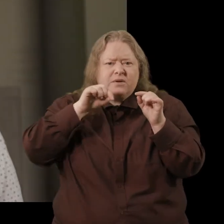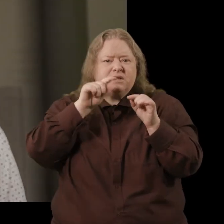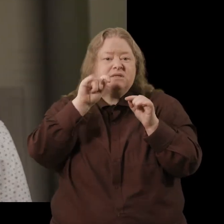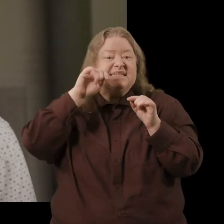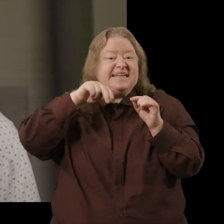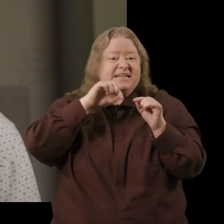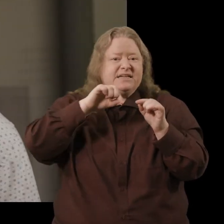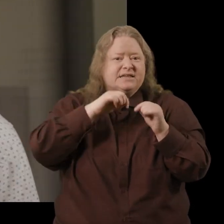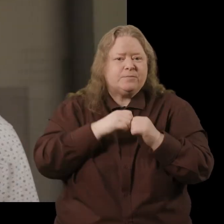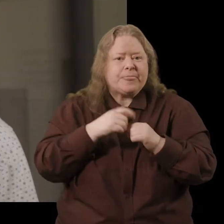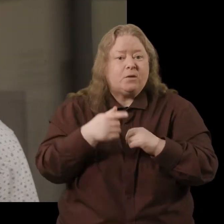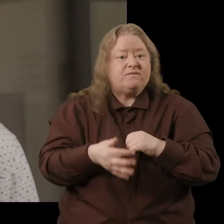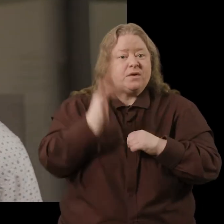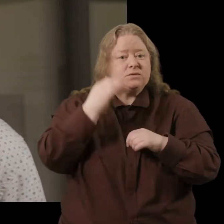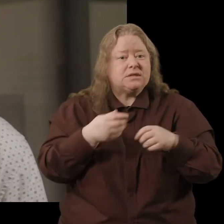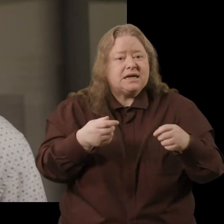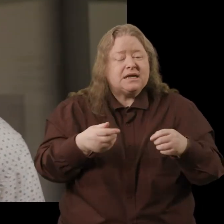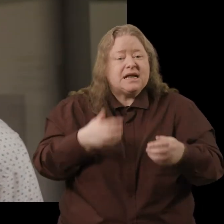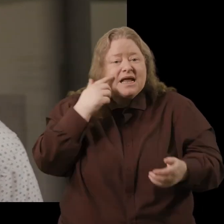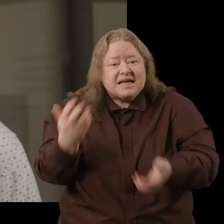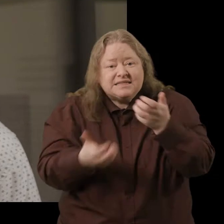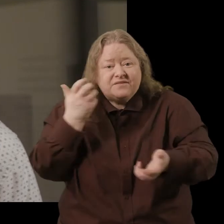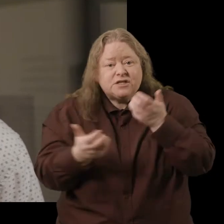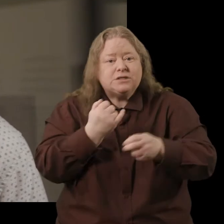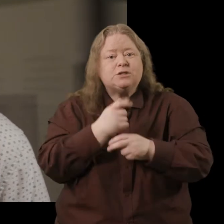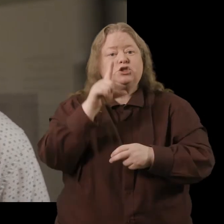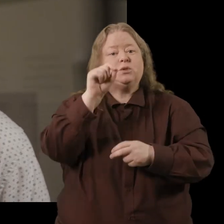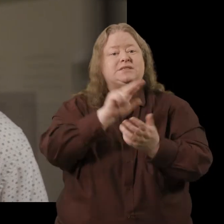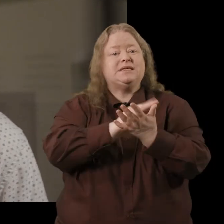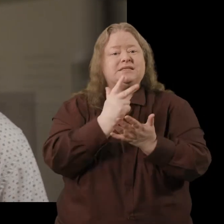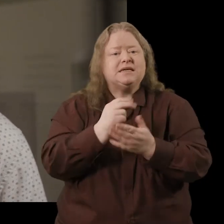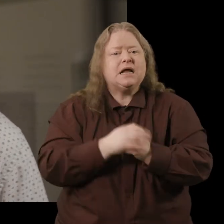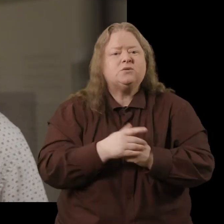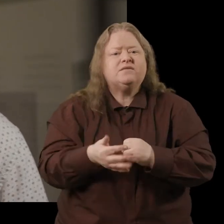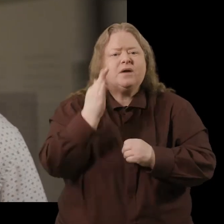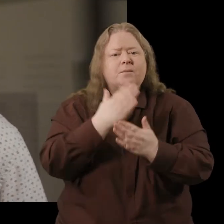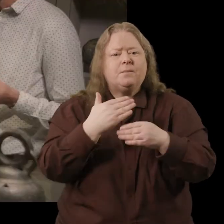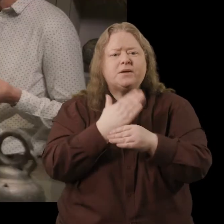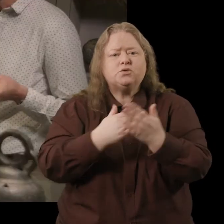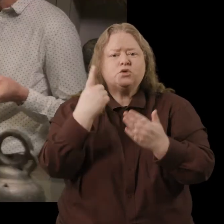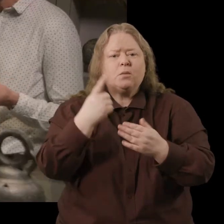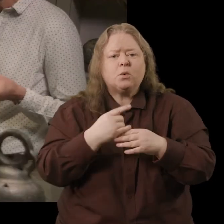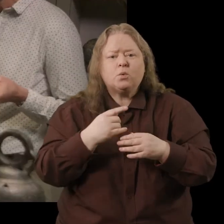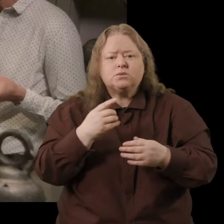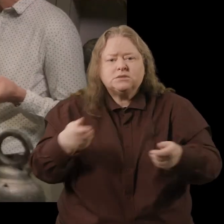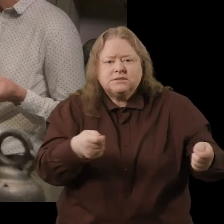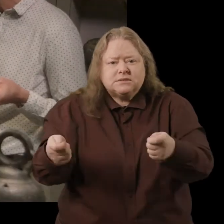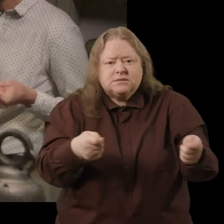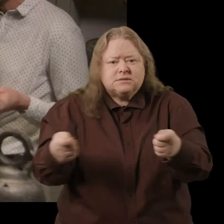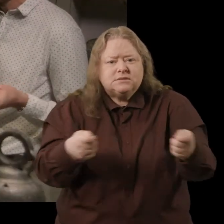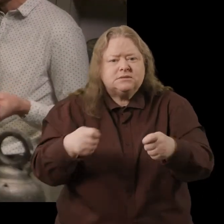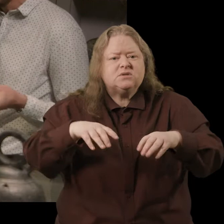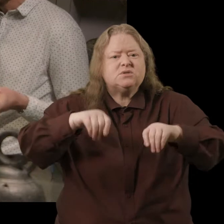it was actually found on an excavation in 2018, and it was found by someone who was sieving